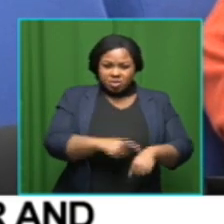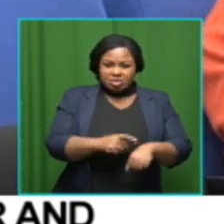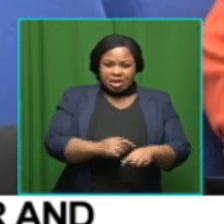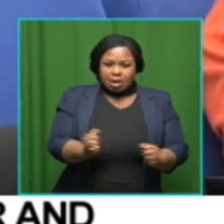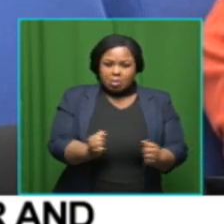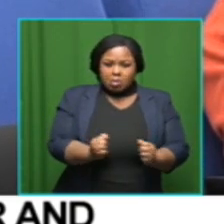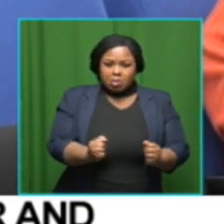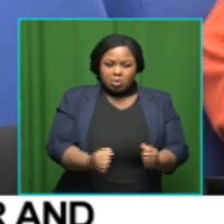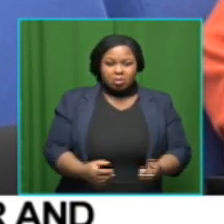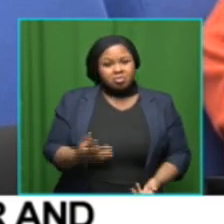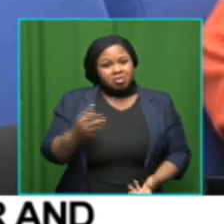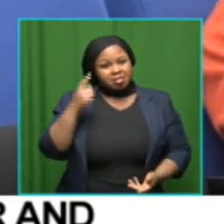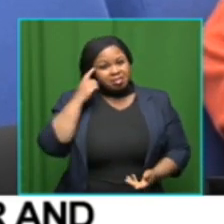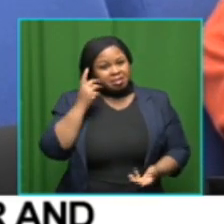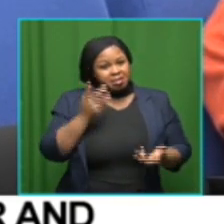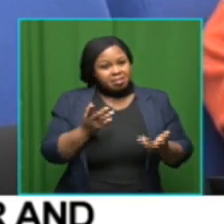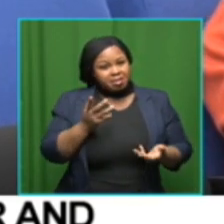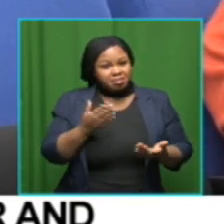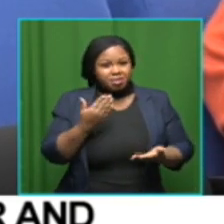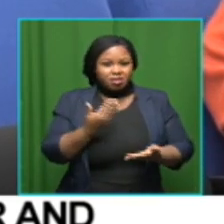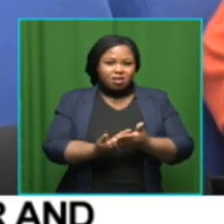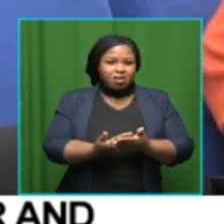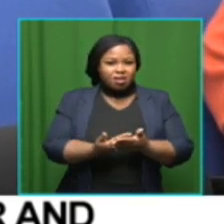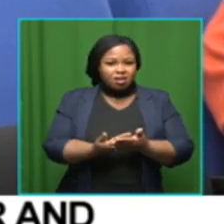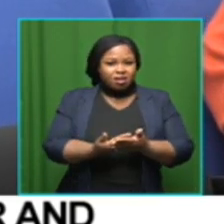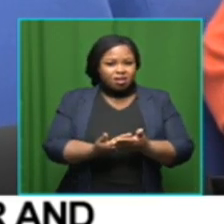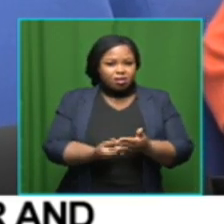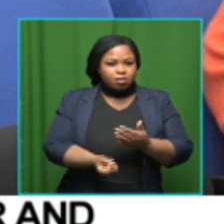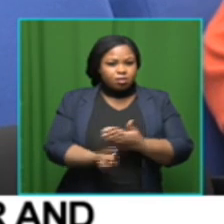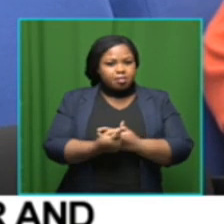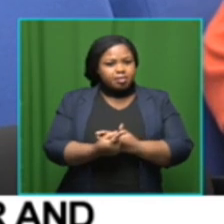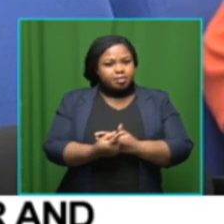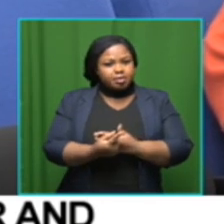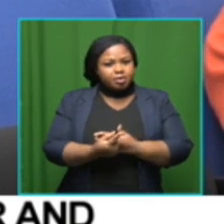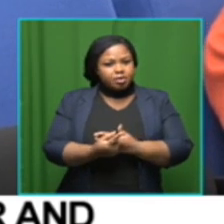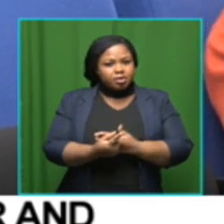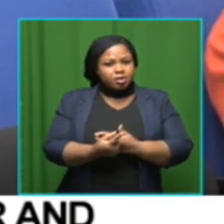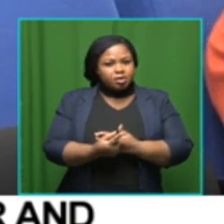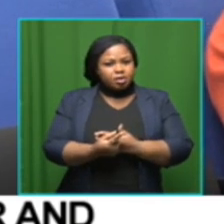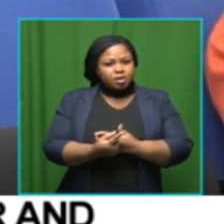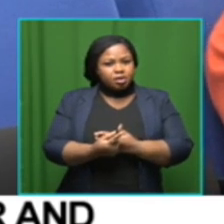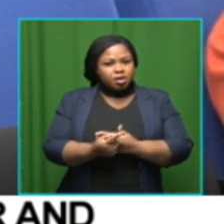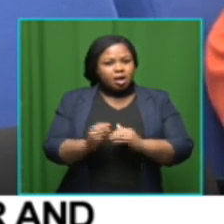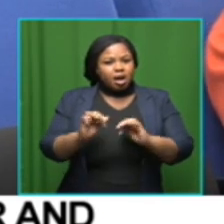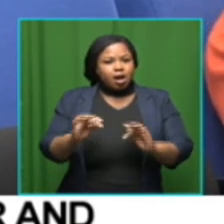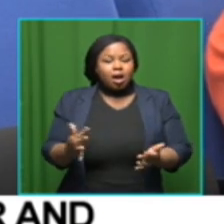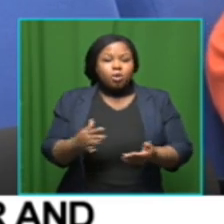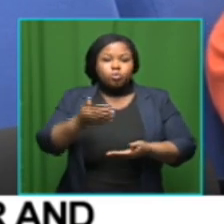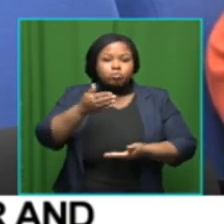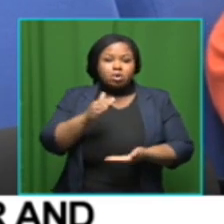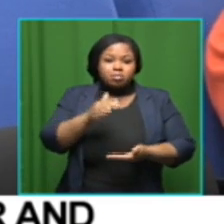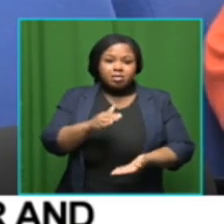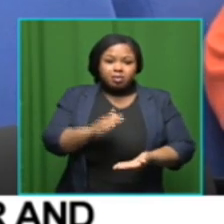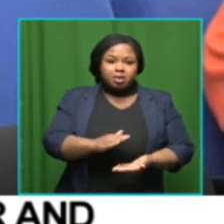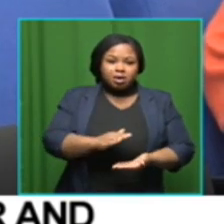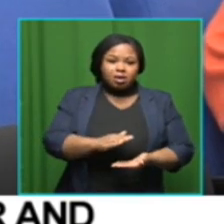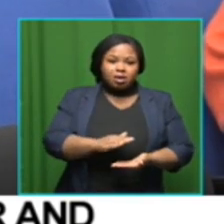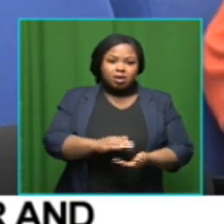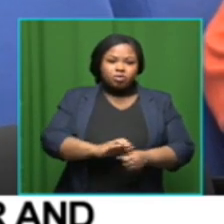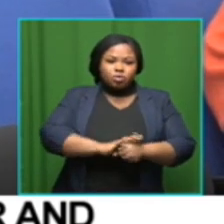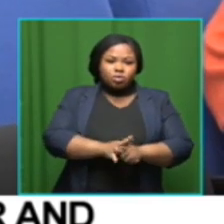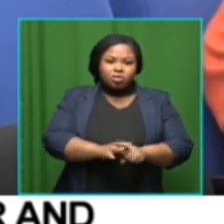more aggressive measures taken to flatten the curve? And would that